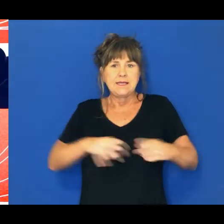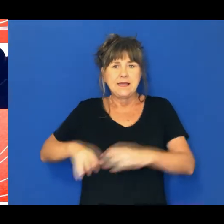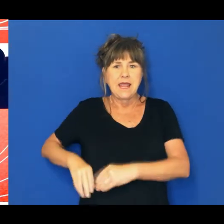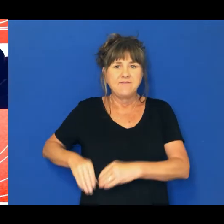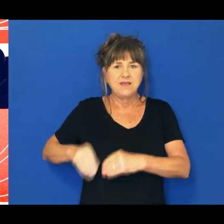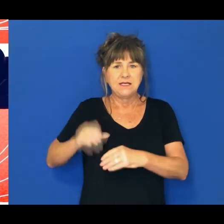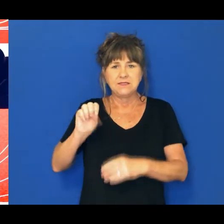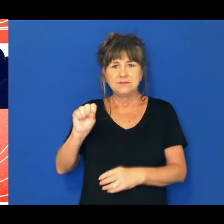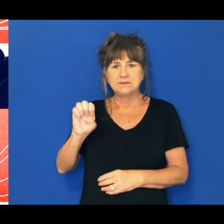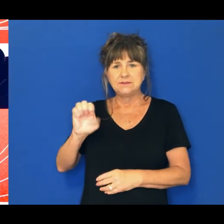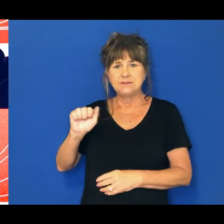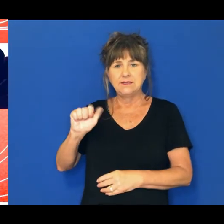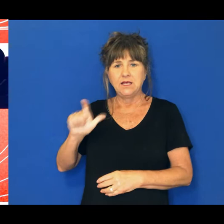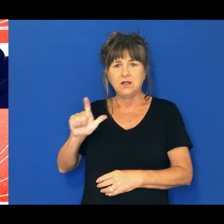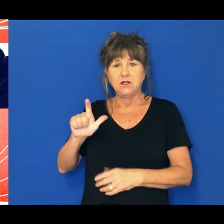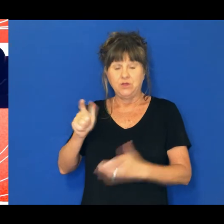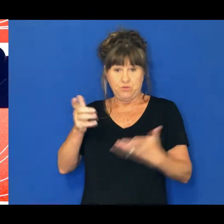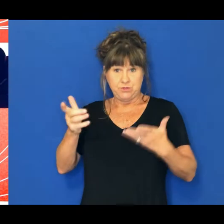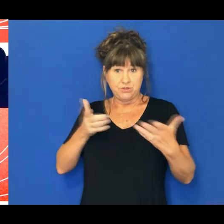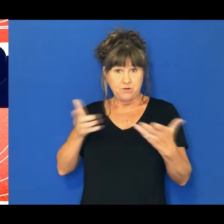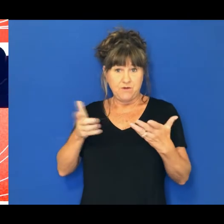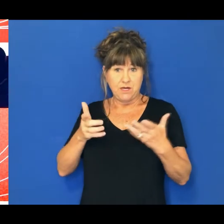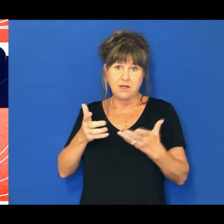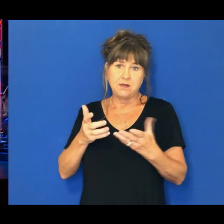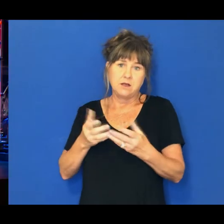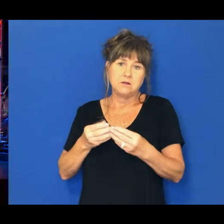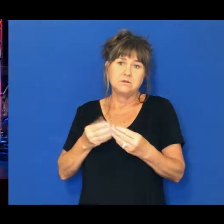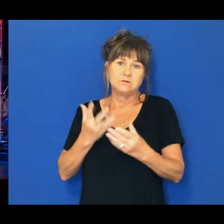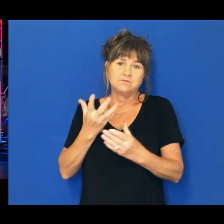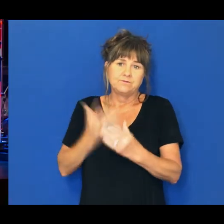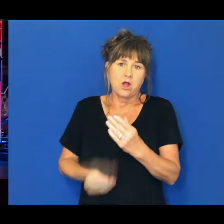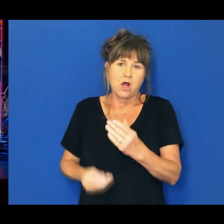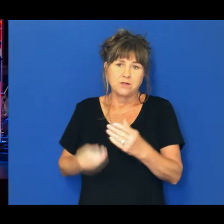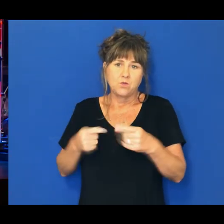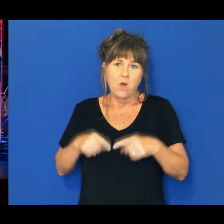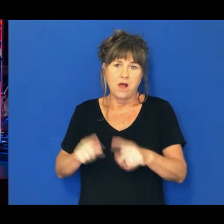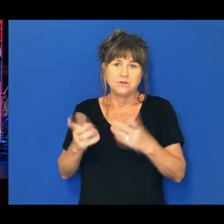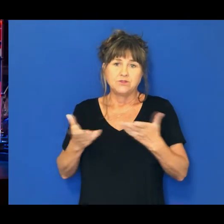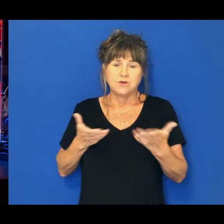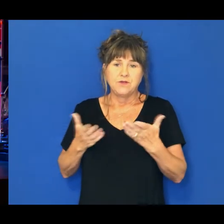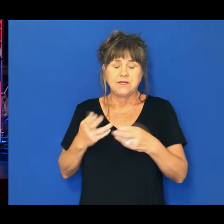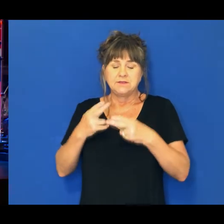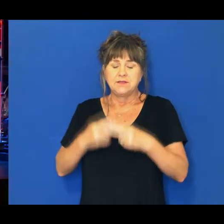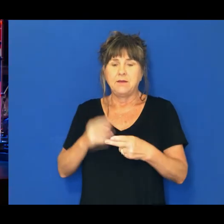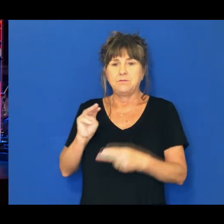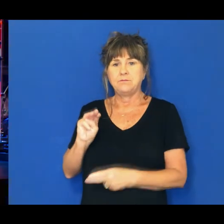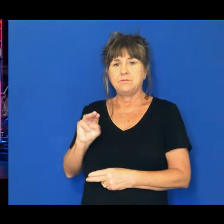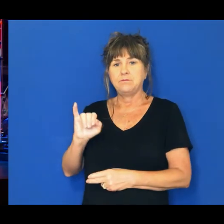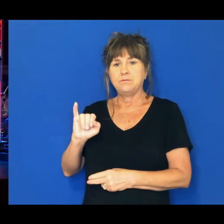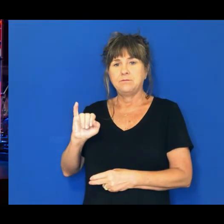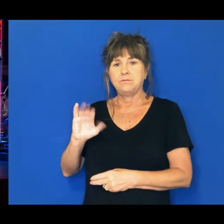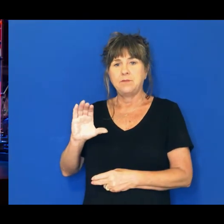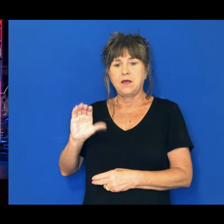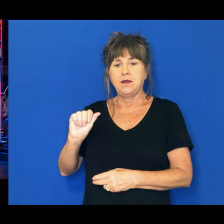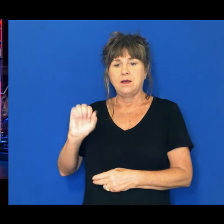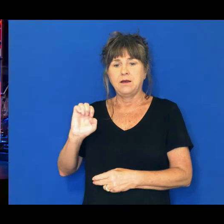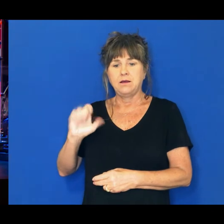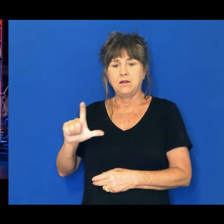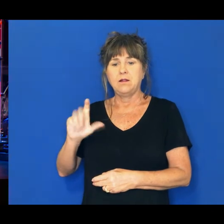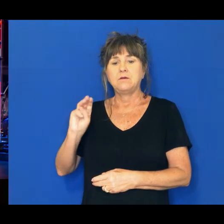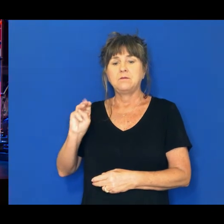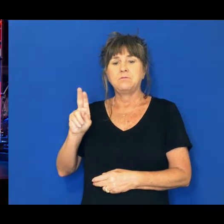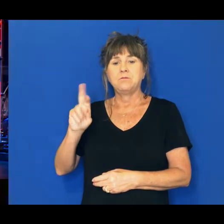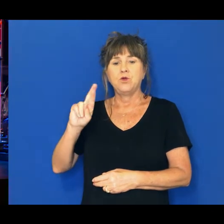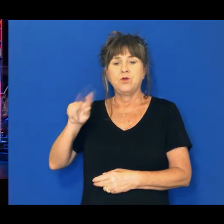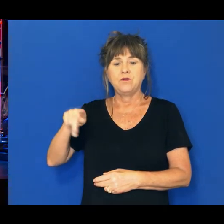gave his life while he was doing that. Lost his life serving our country, Michael Murphy. And so a lot of people do this Memorial Day workout to